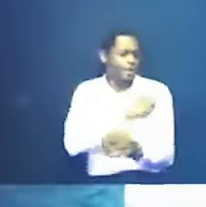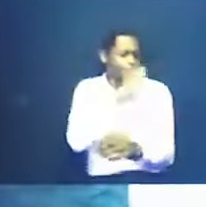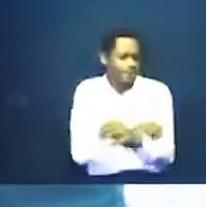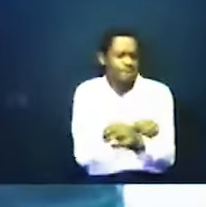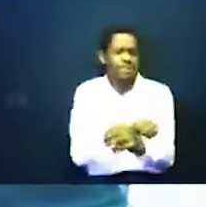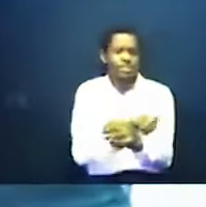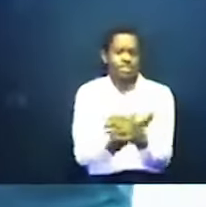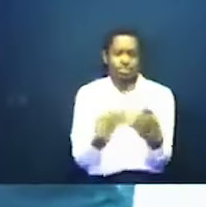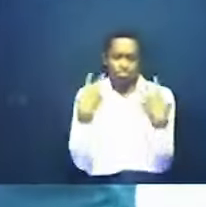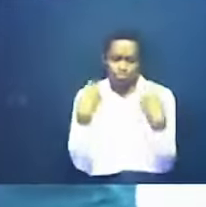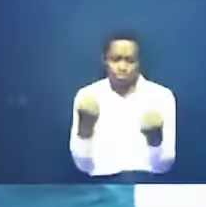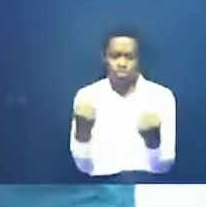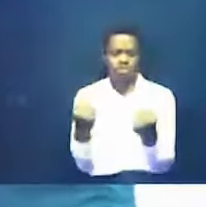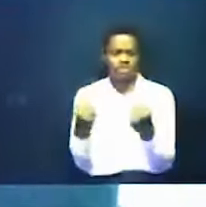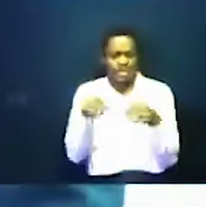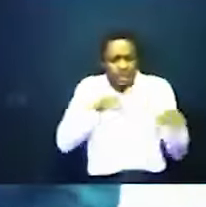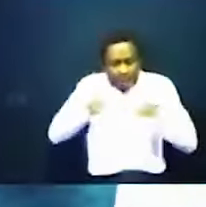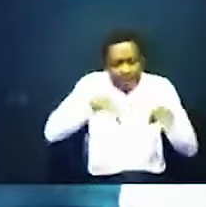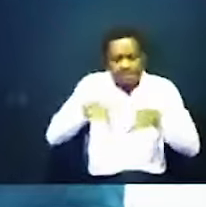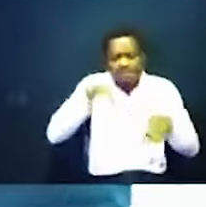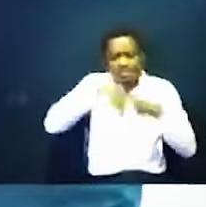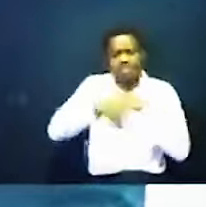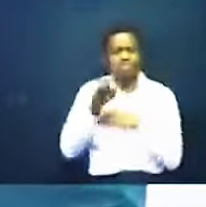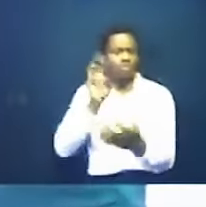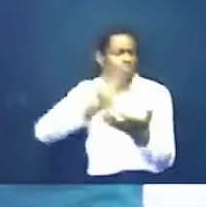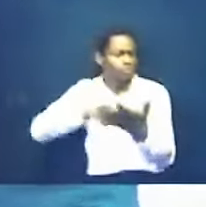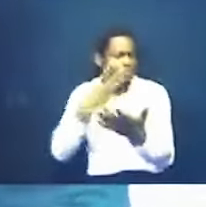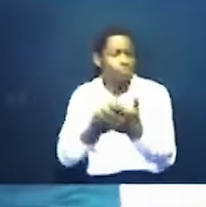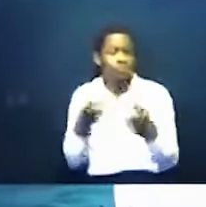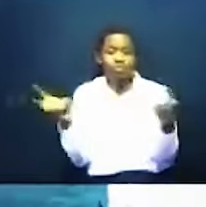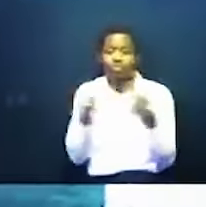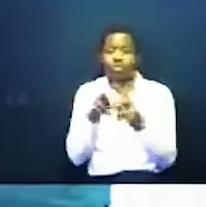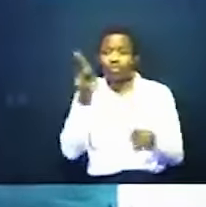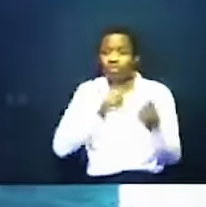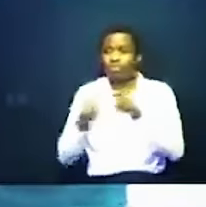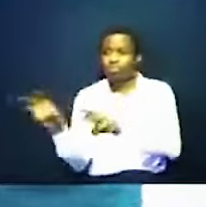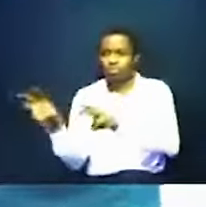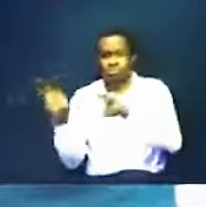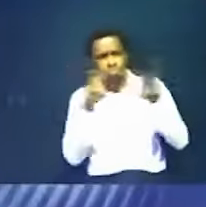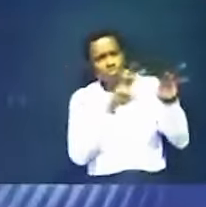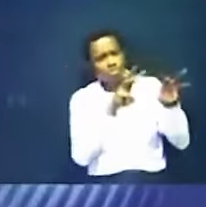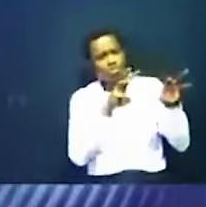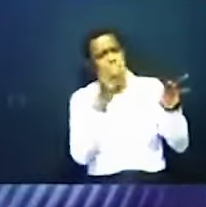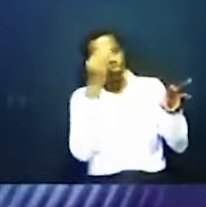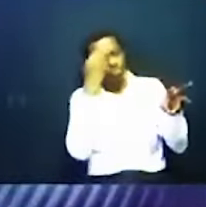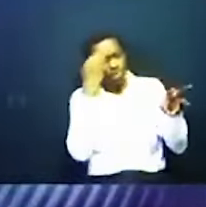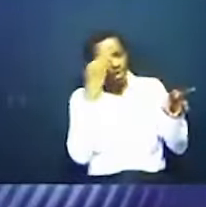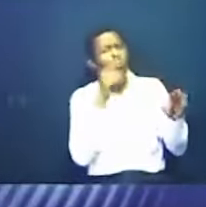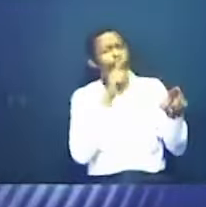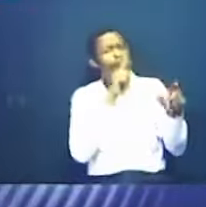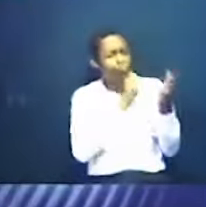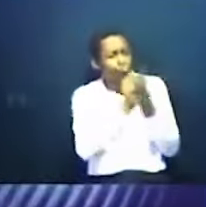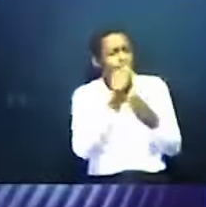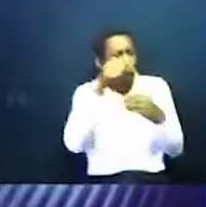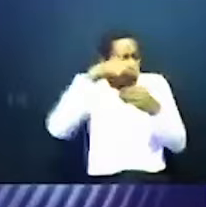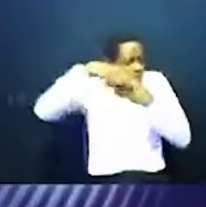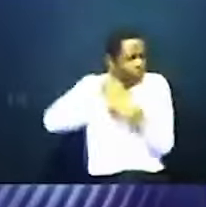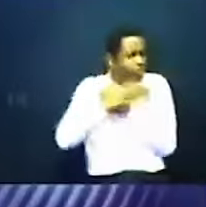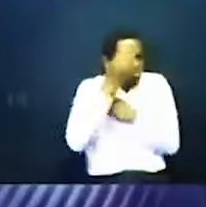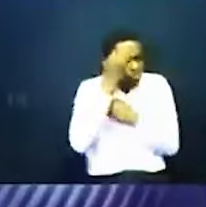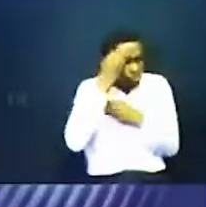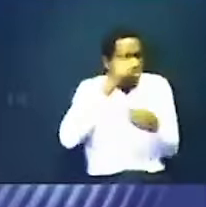nyina say ya dance ya ye din say ahodin ewo. So that people will know that we know what we are talking about and that we